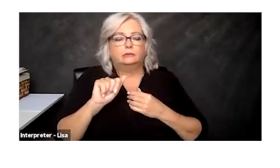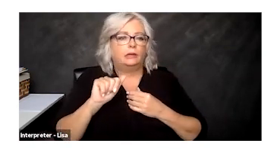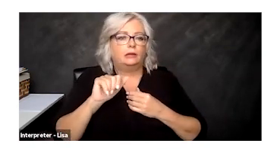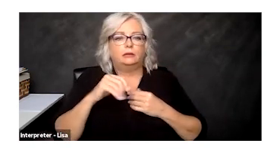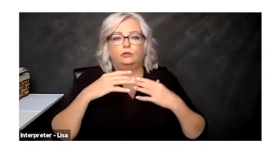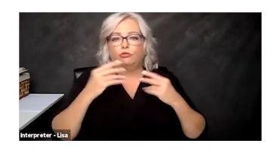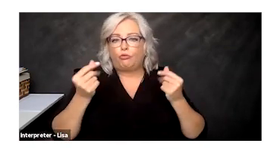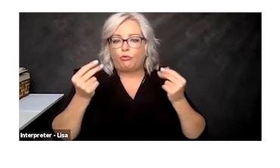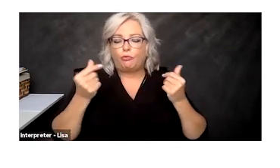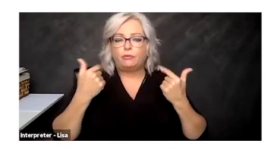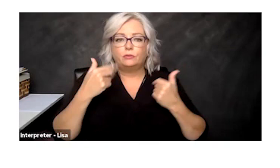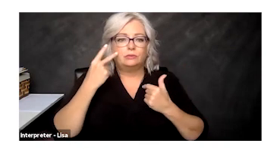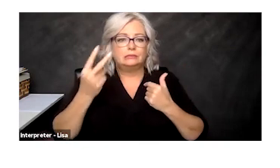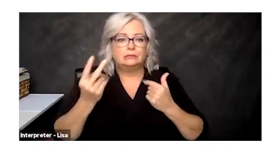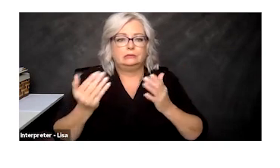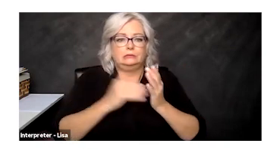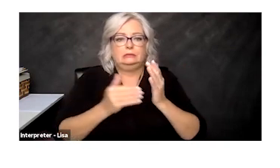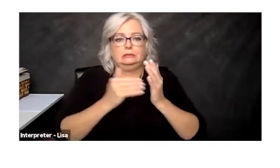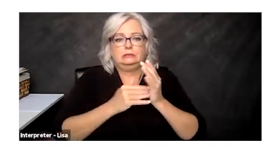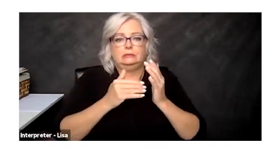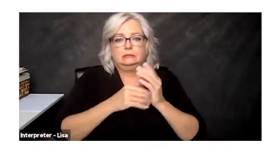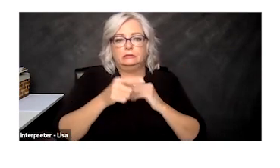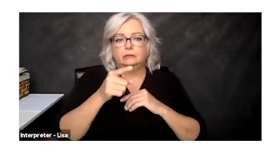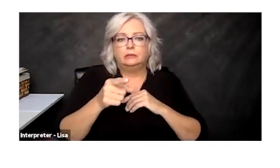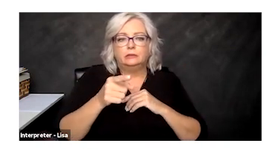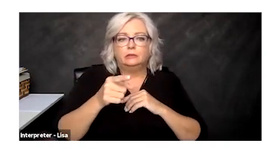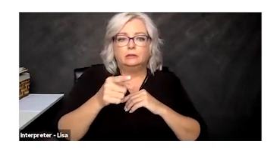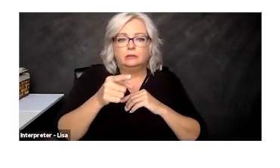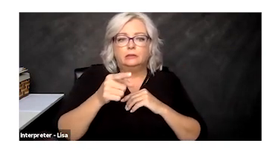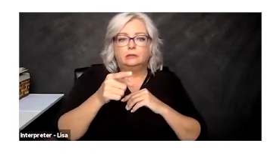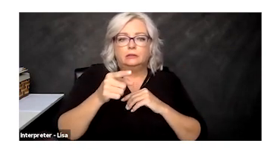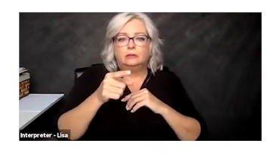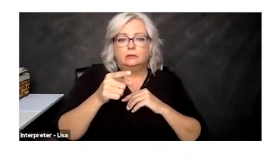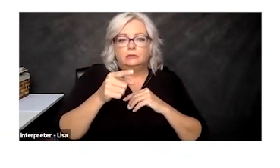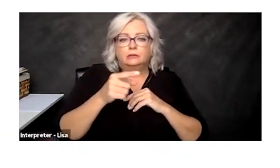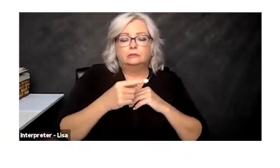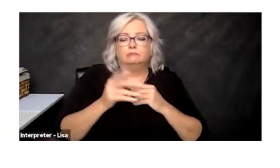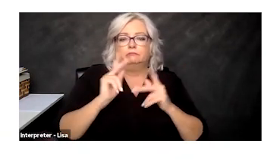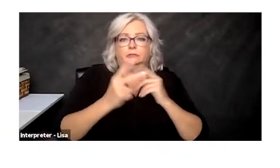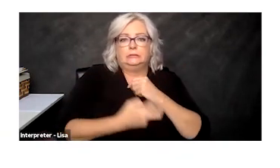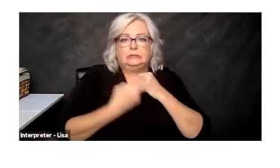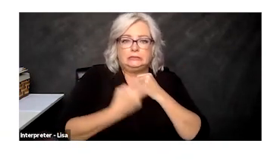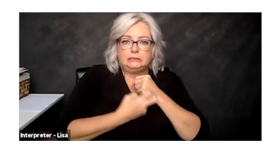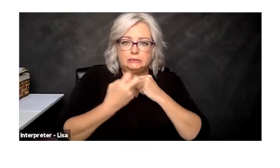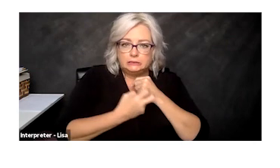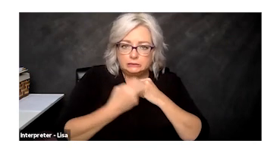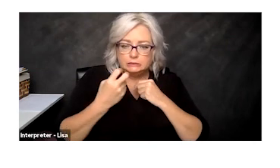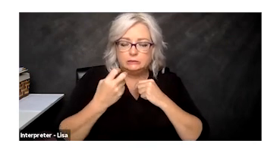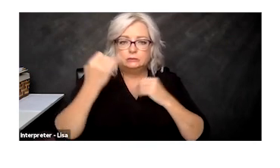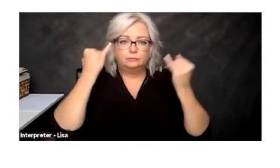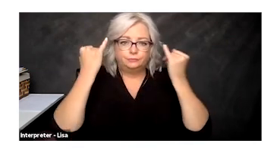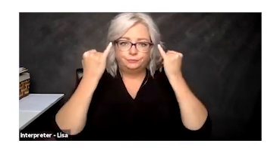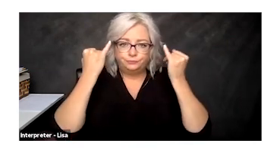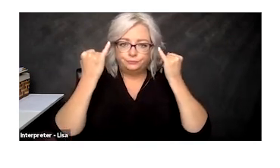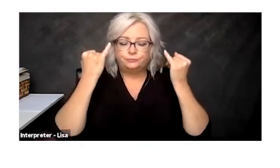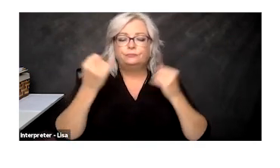that we see over and over again is like the poaching or stealing the aesthetics of Black radicalism. And a really